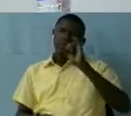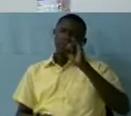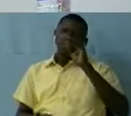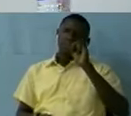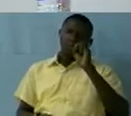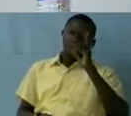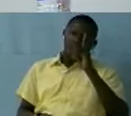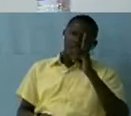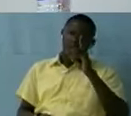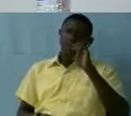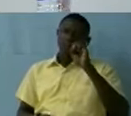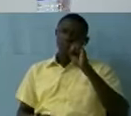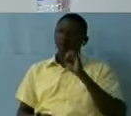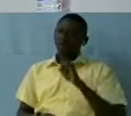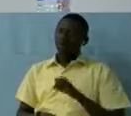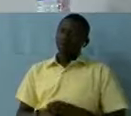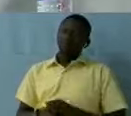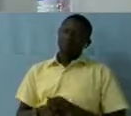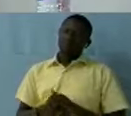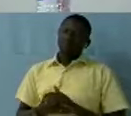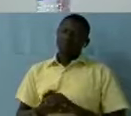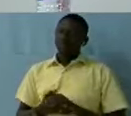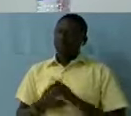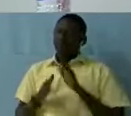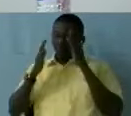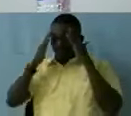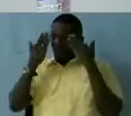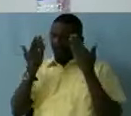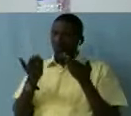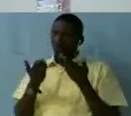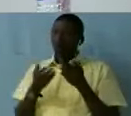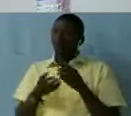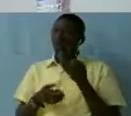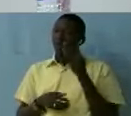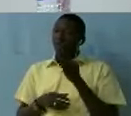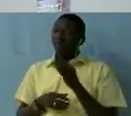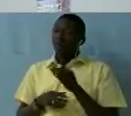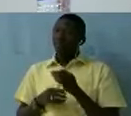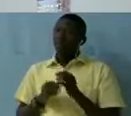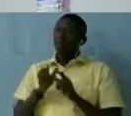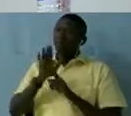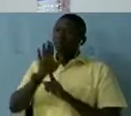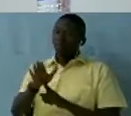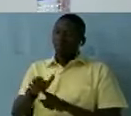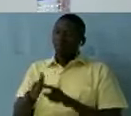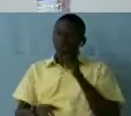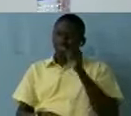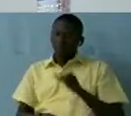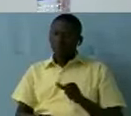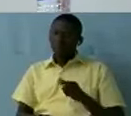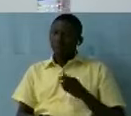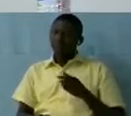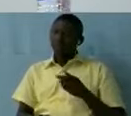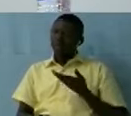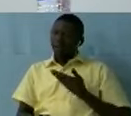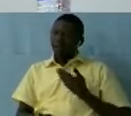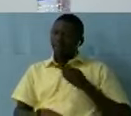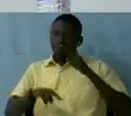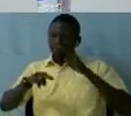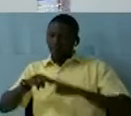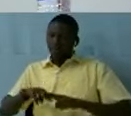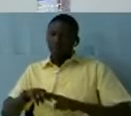adu imalo ko ni HIV be mola ay trela shu ko no tatin me ali HIV shoto and they do not know